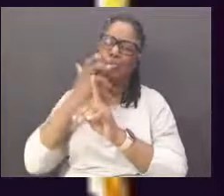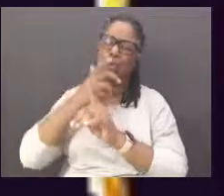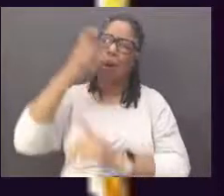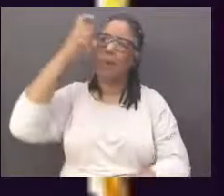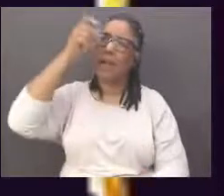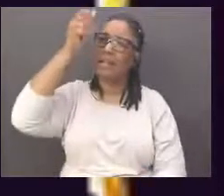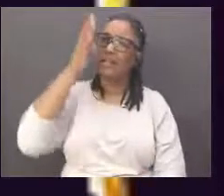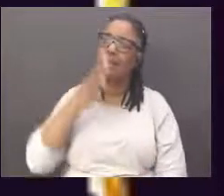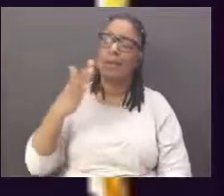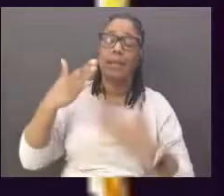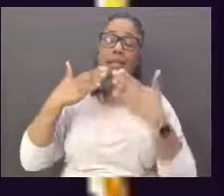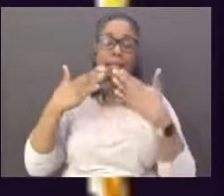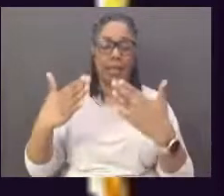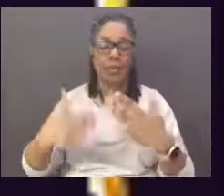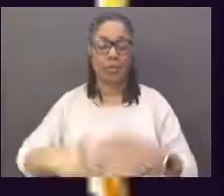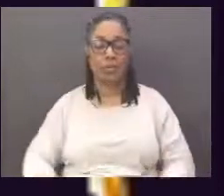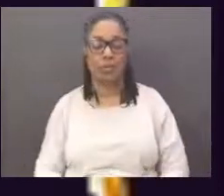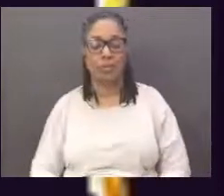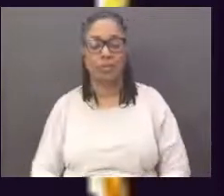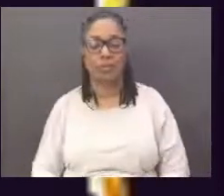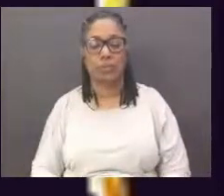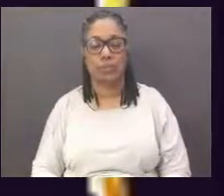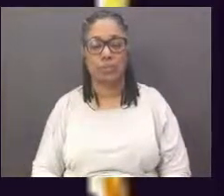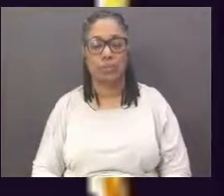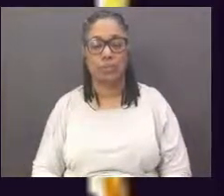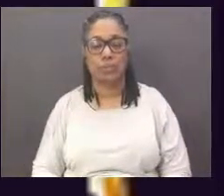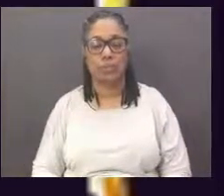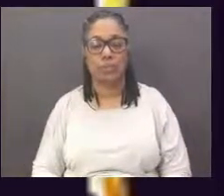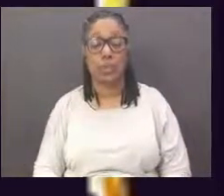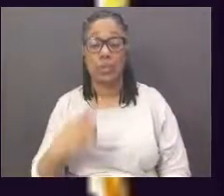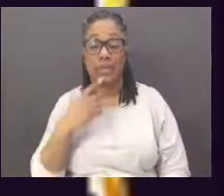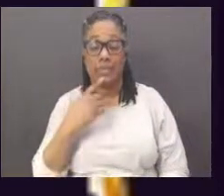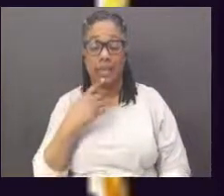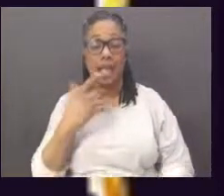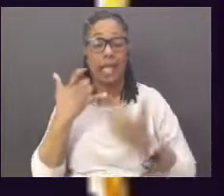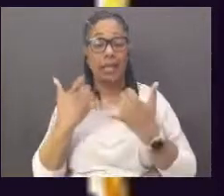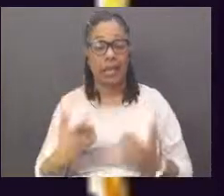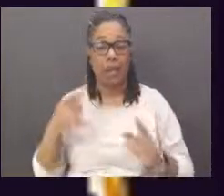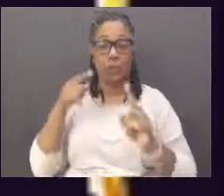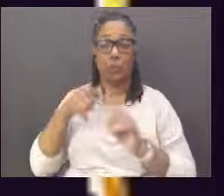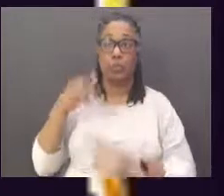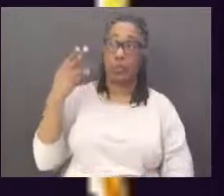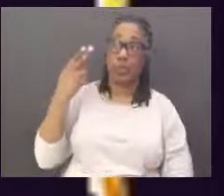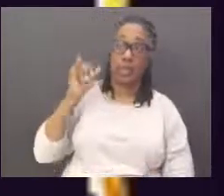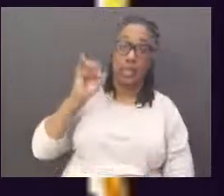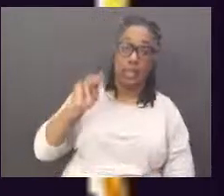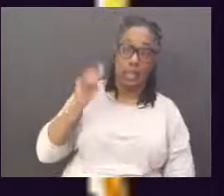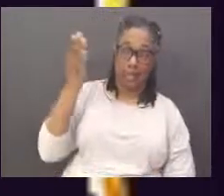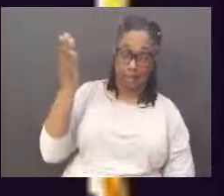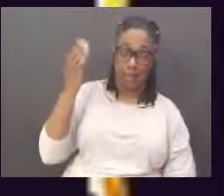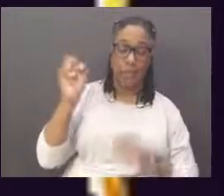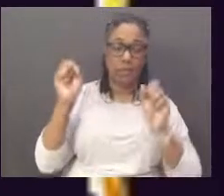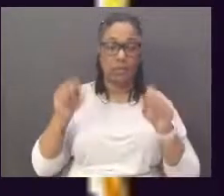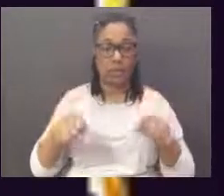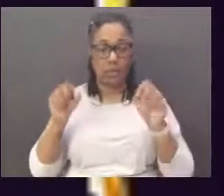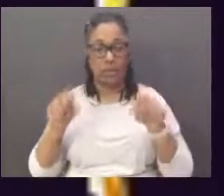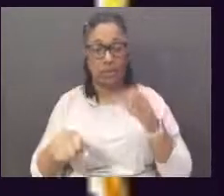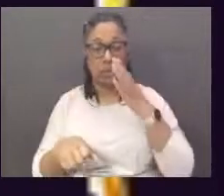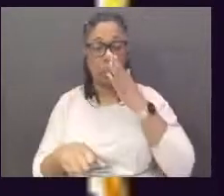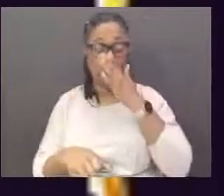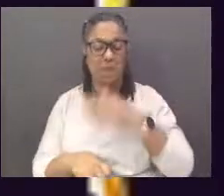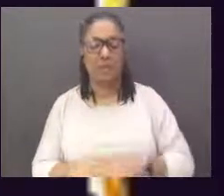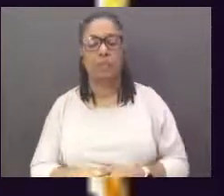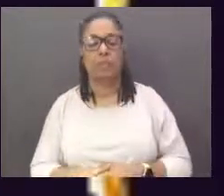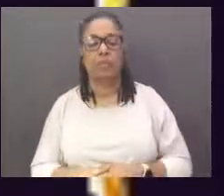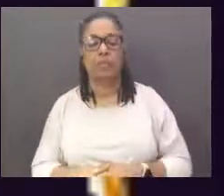you. And we say that now unto him who is able to